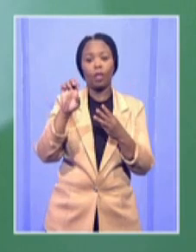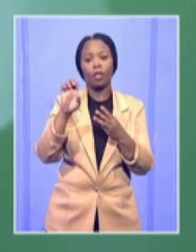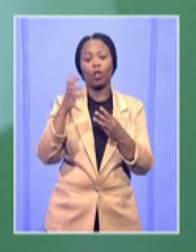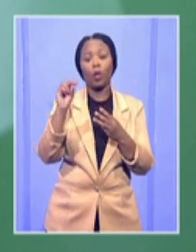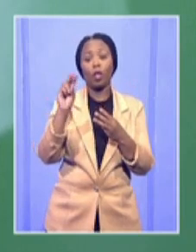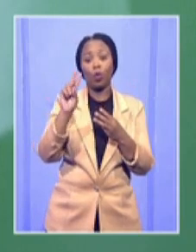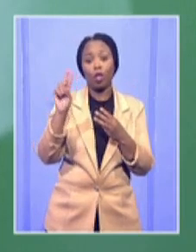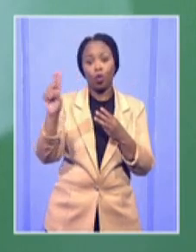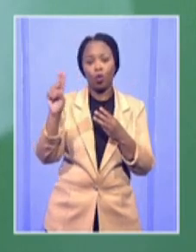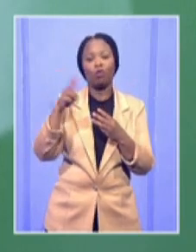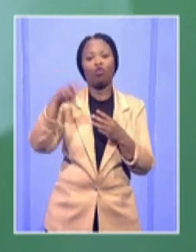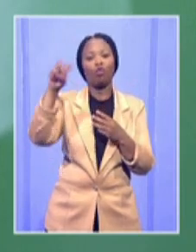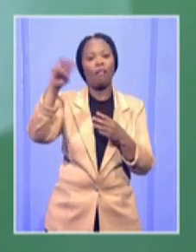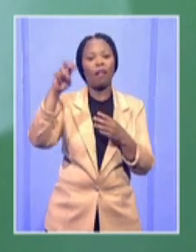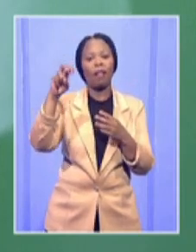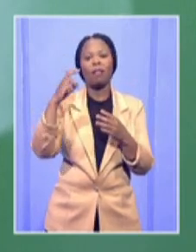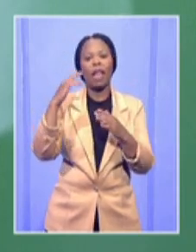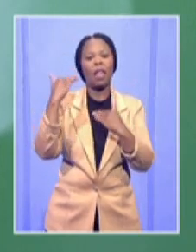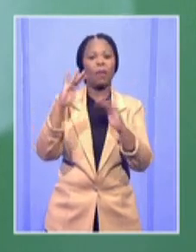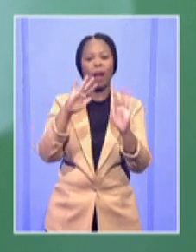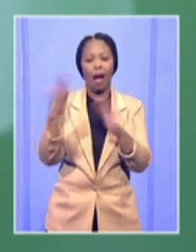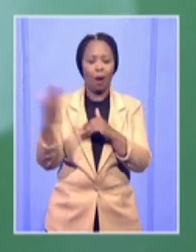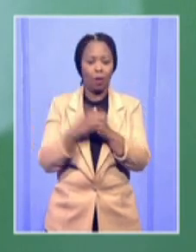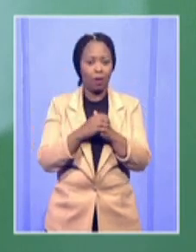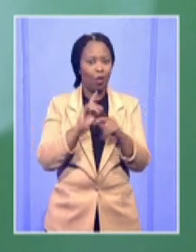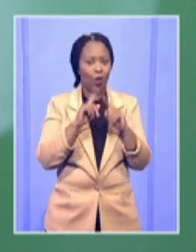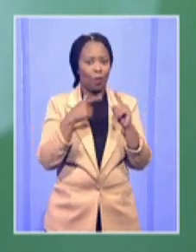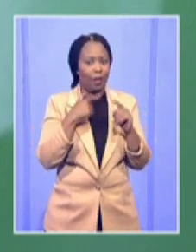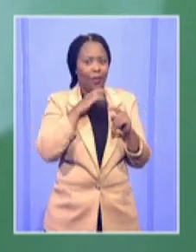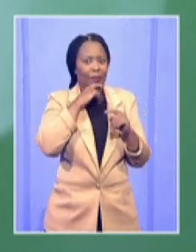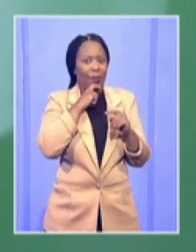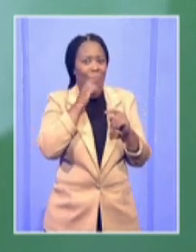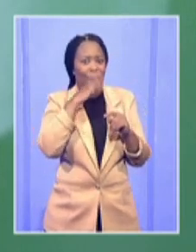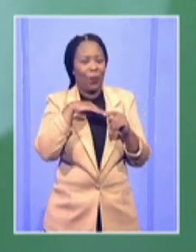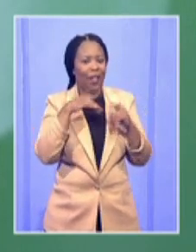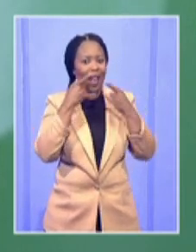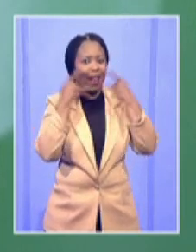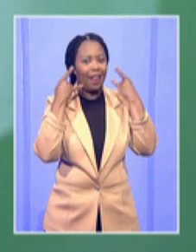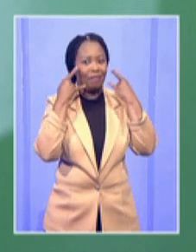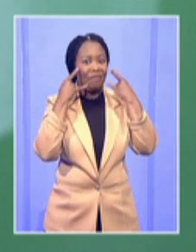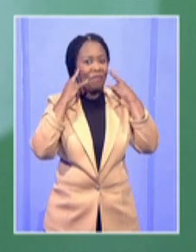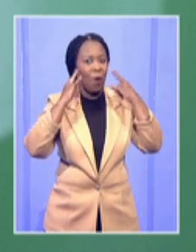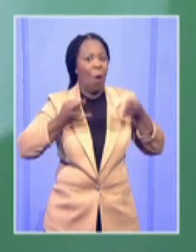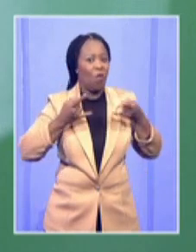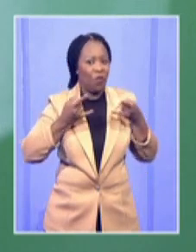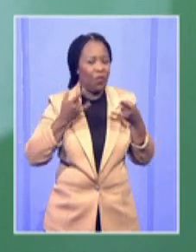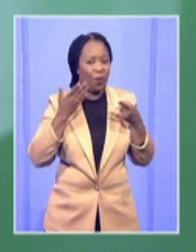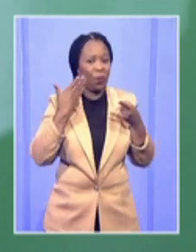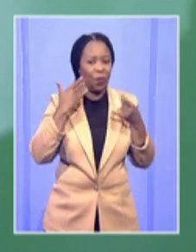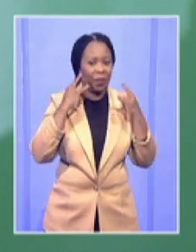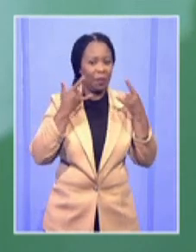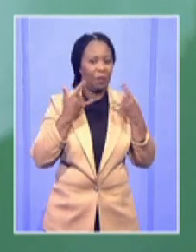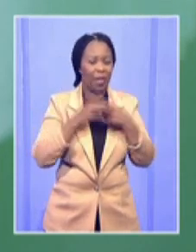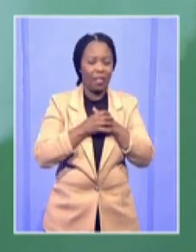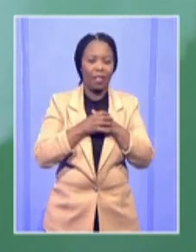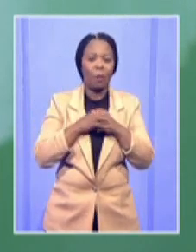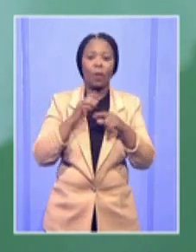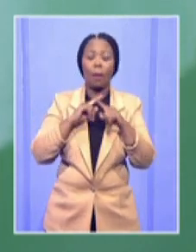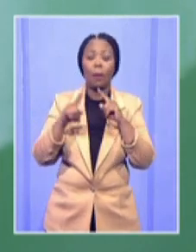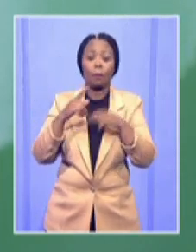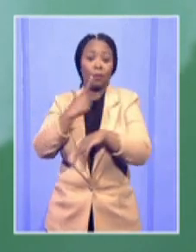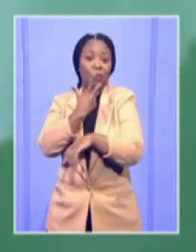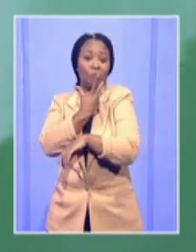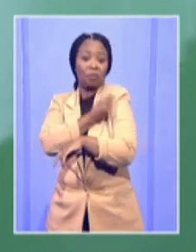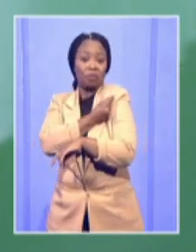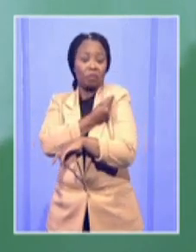I still have to get used to life without a mask. The vaccination program in South Africa